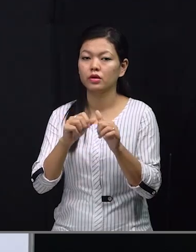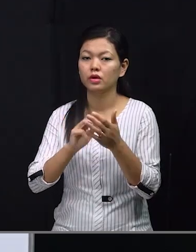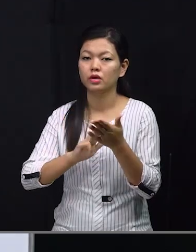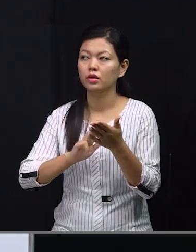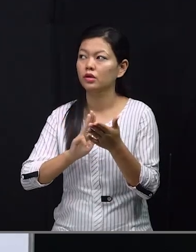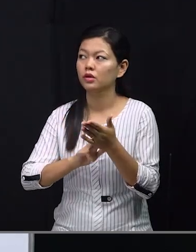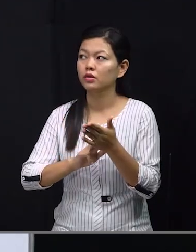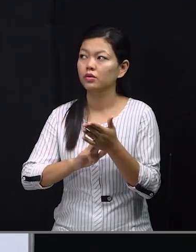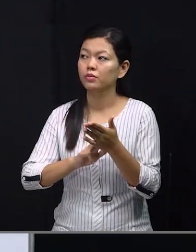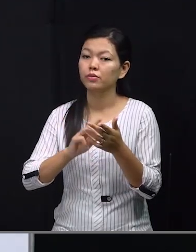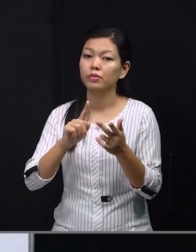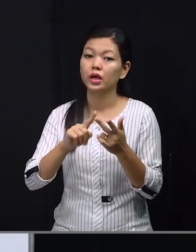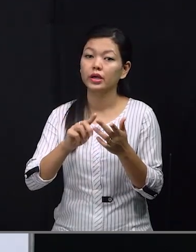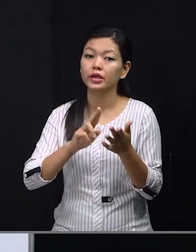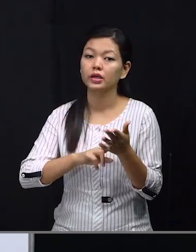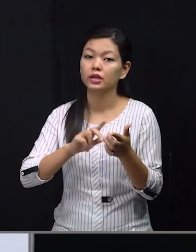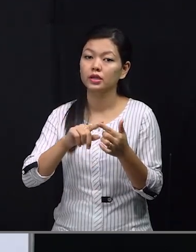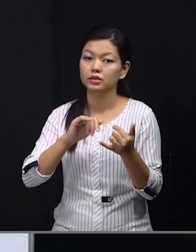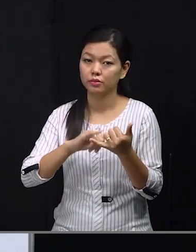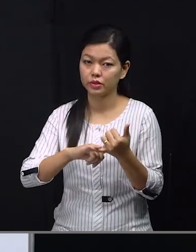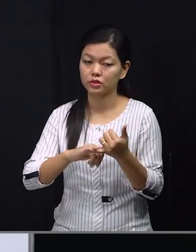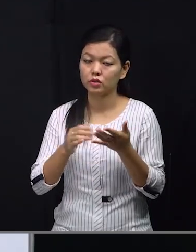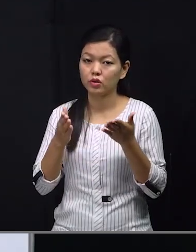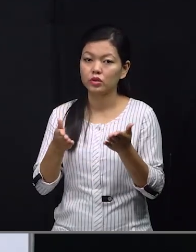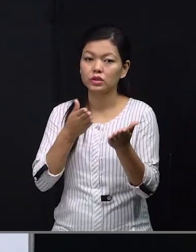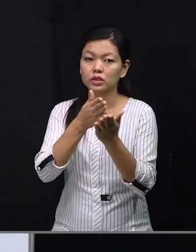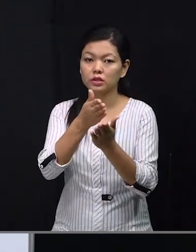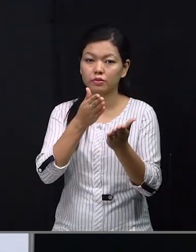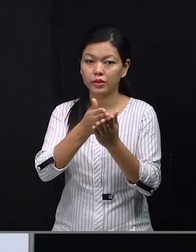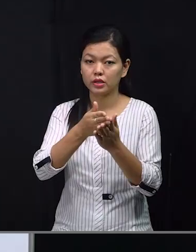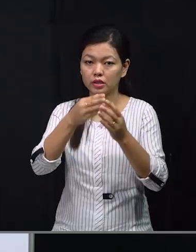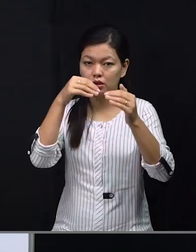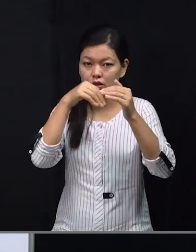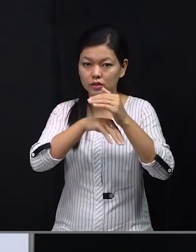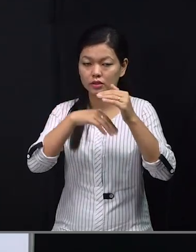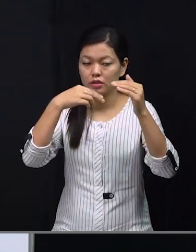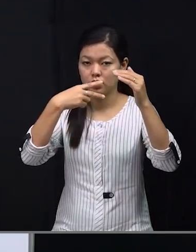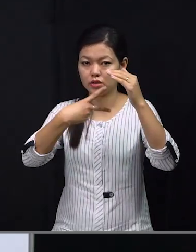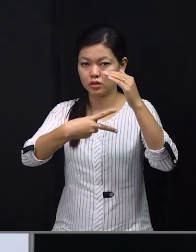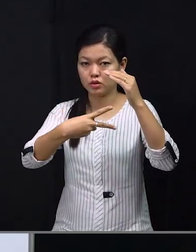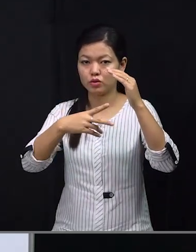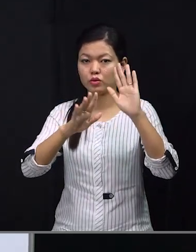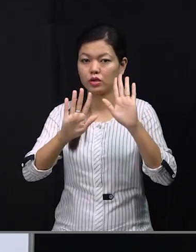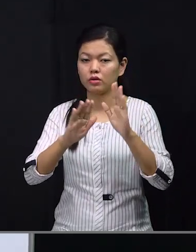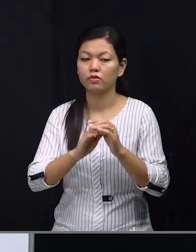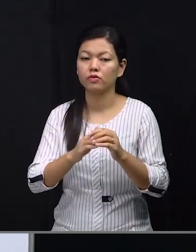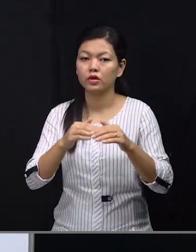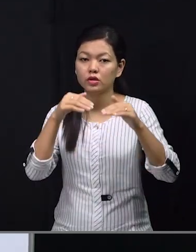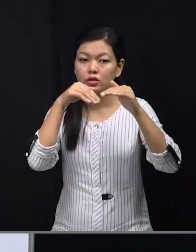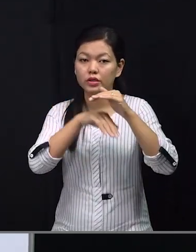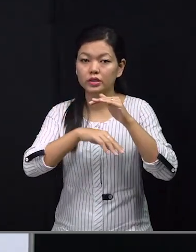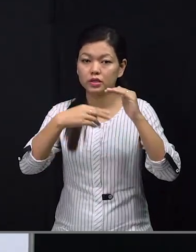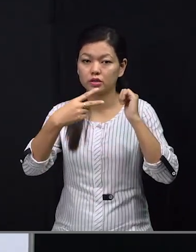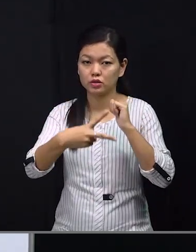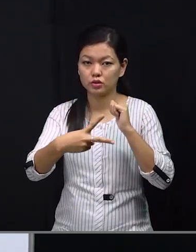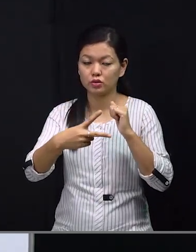This method involves 2 steps. In the first step, an aromatic primary amine